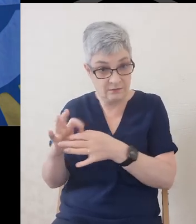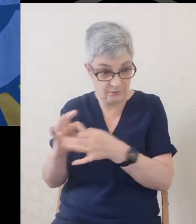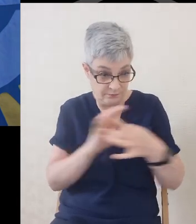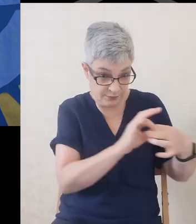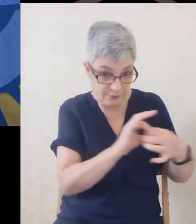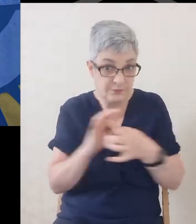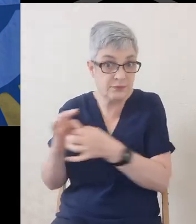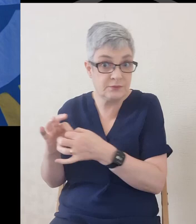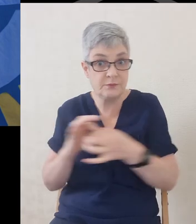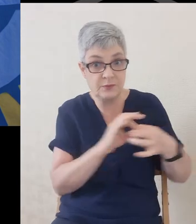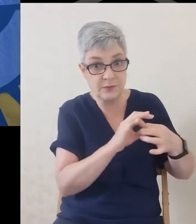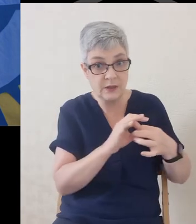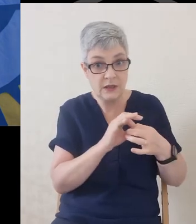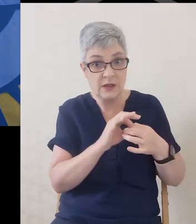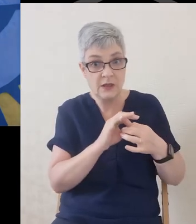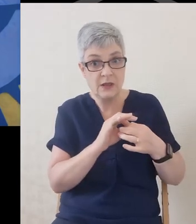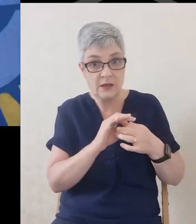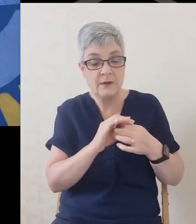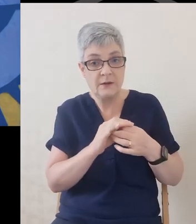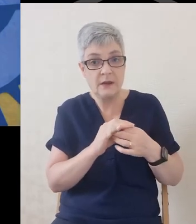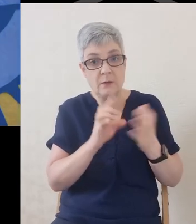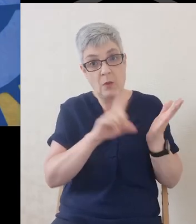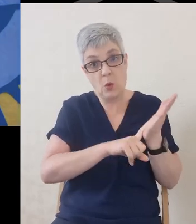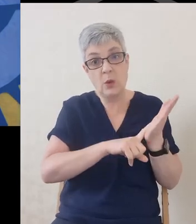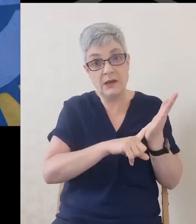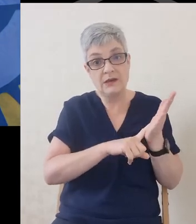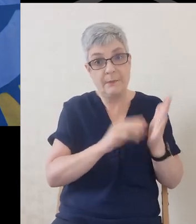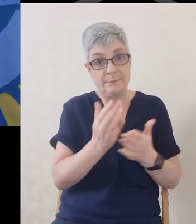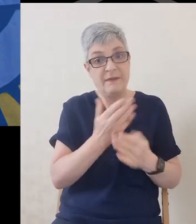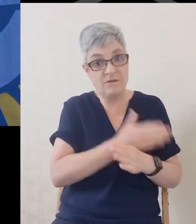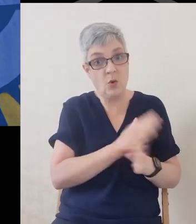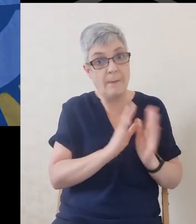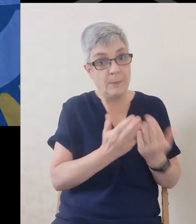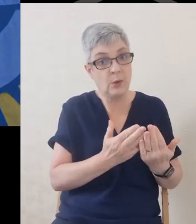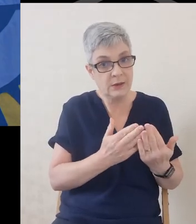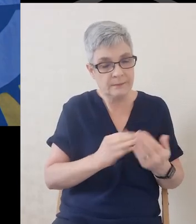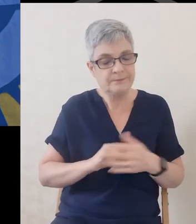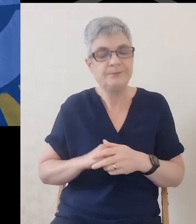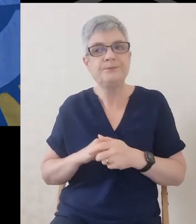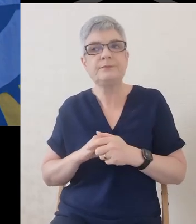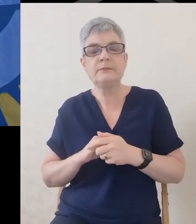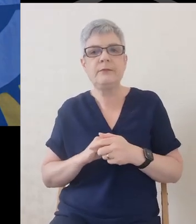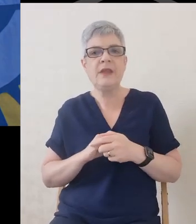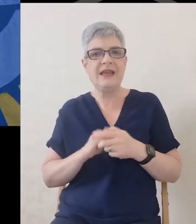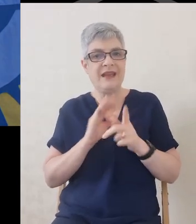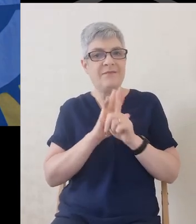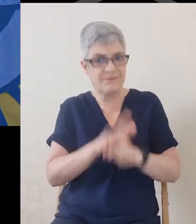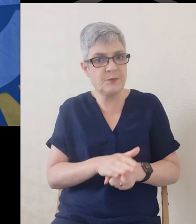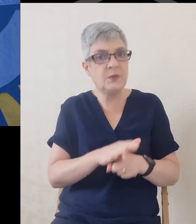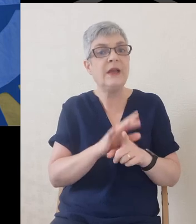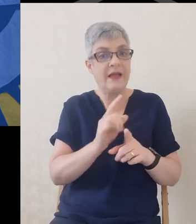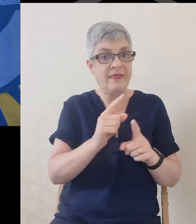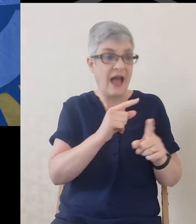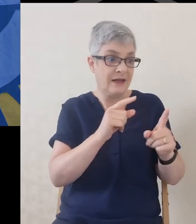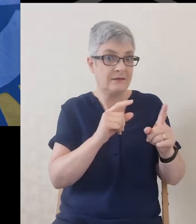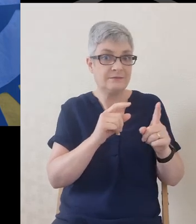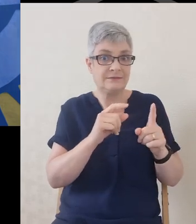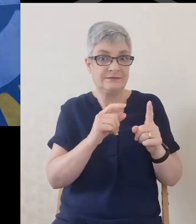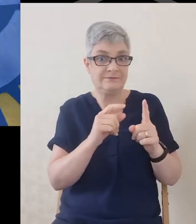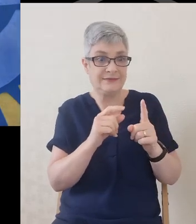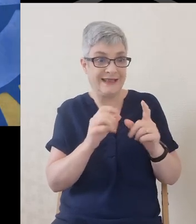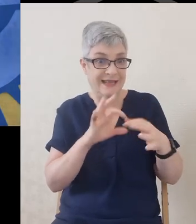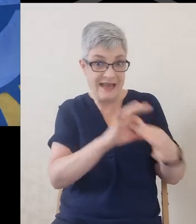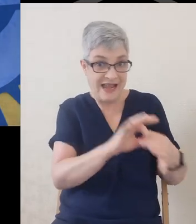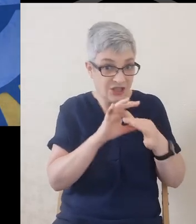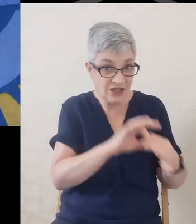what he'd written before, that is the Gospel of Luke. He emphasizes the connection, the continuing nature of the story, in